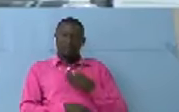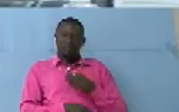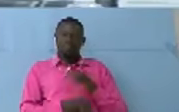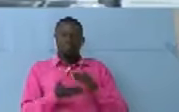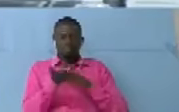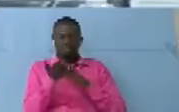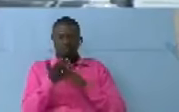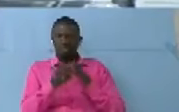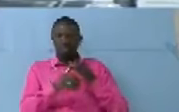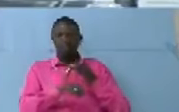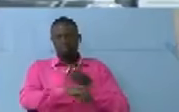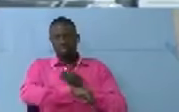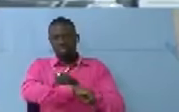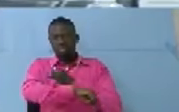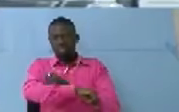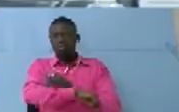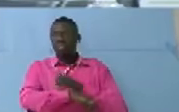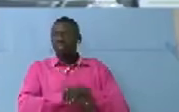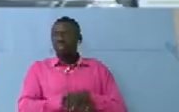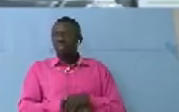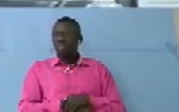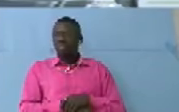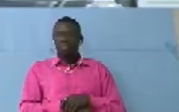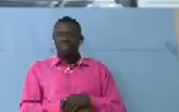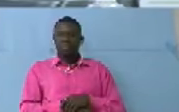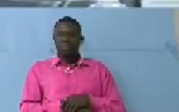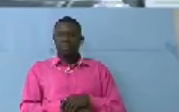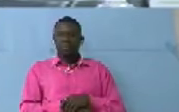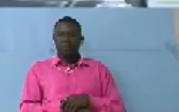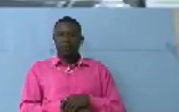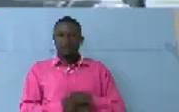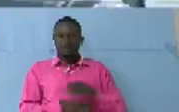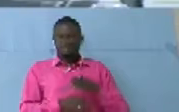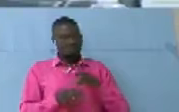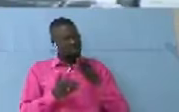Yes, it's... And you are in the process of recovering.